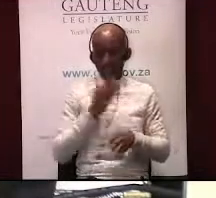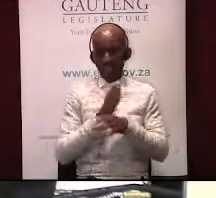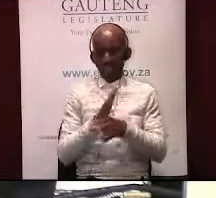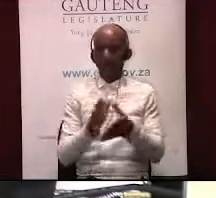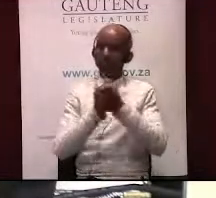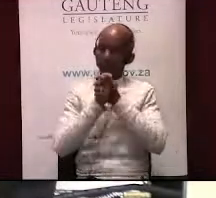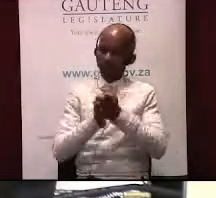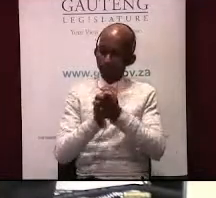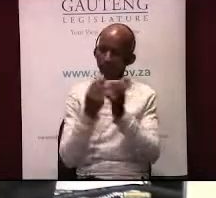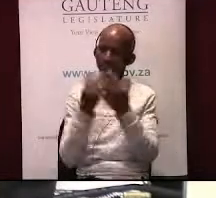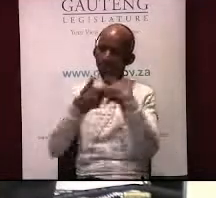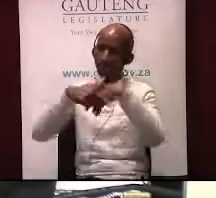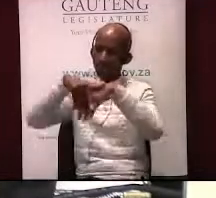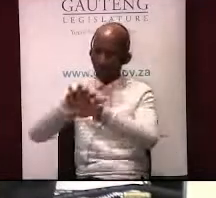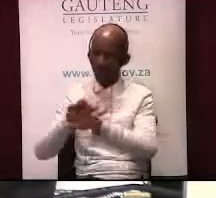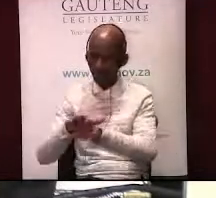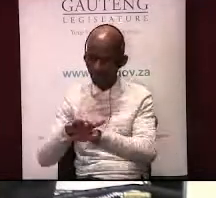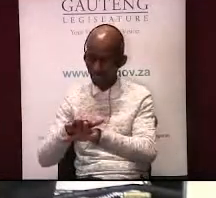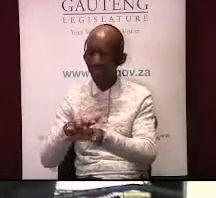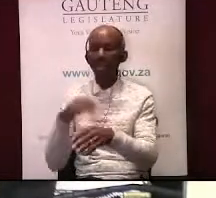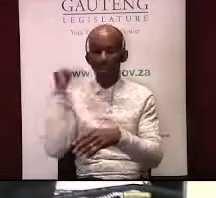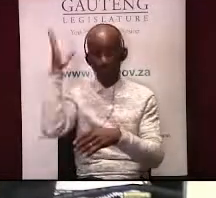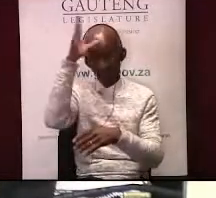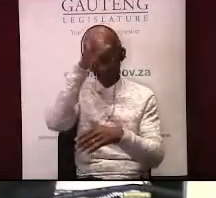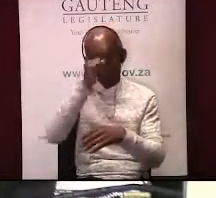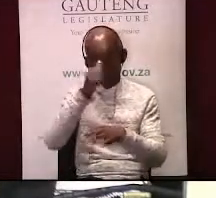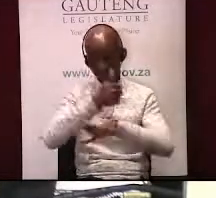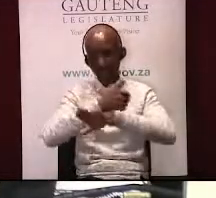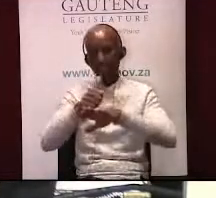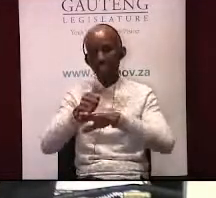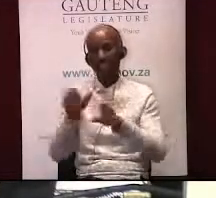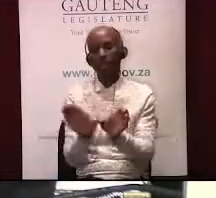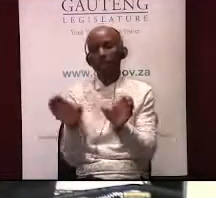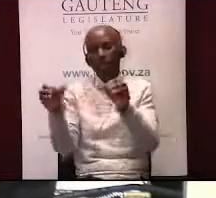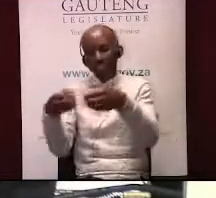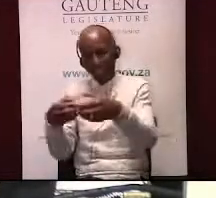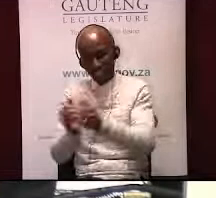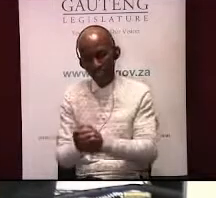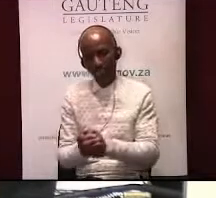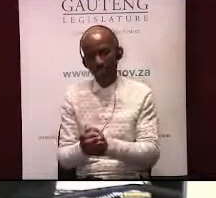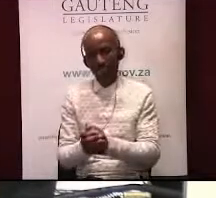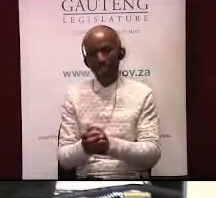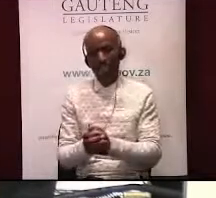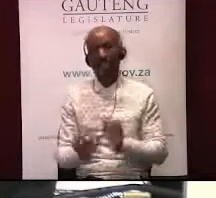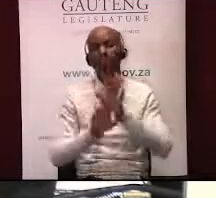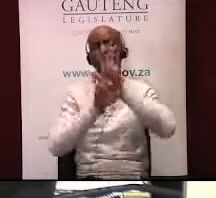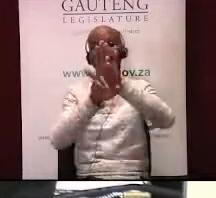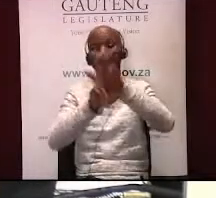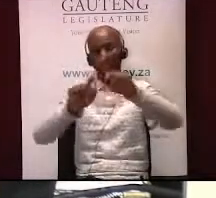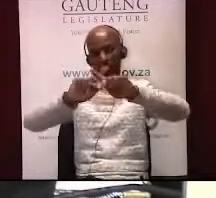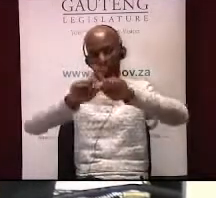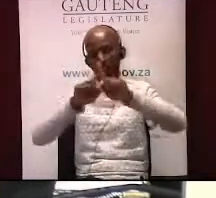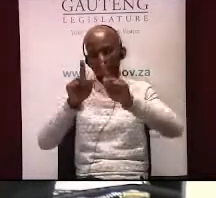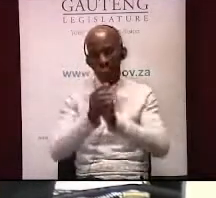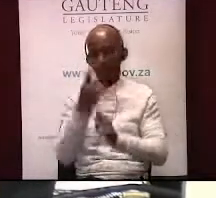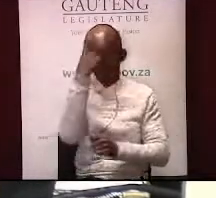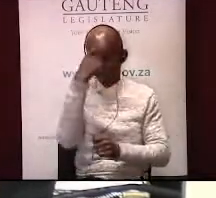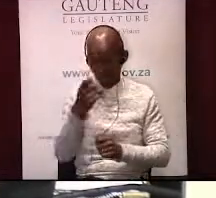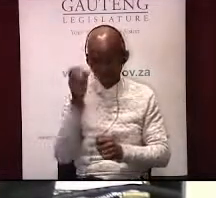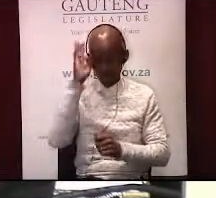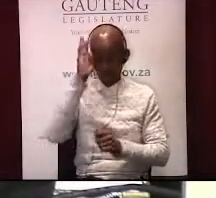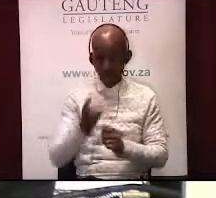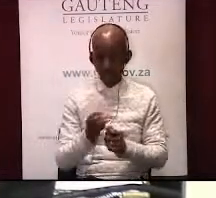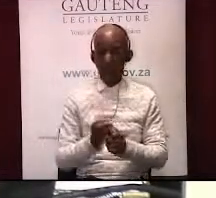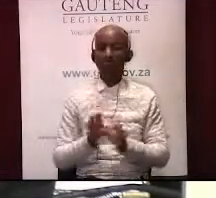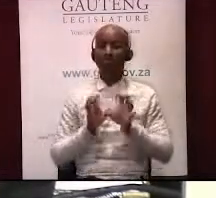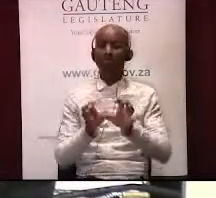collaboration with a multi-plural of faith-based organization representing different beliefs, we will foster the